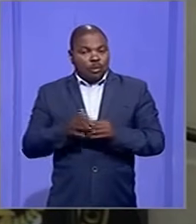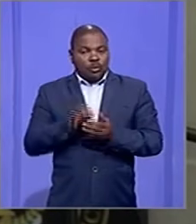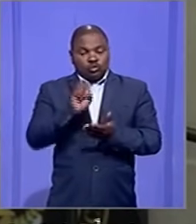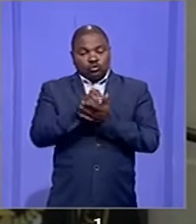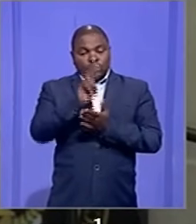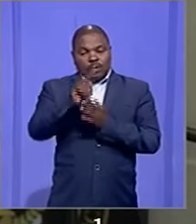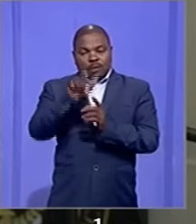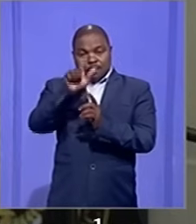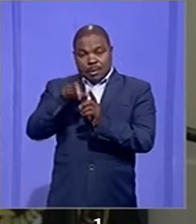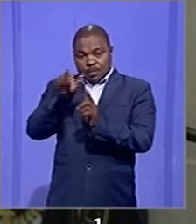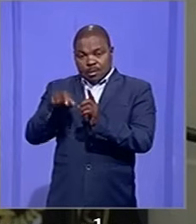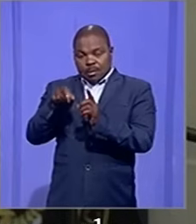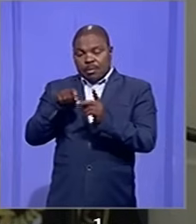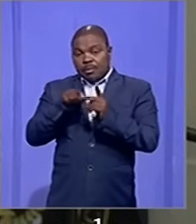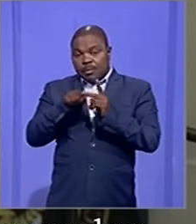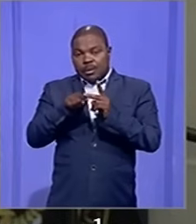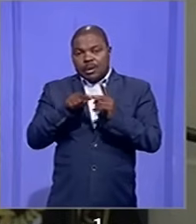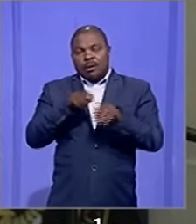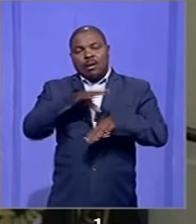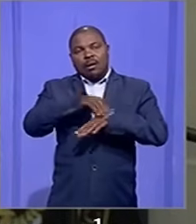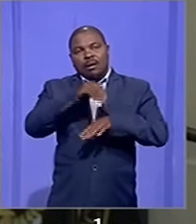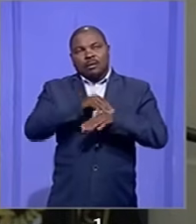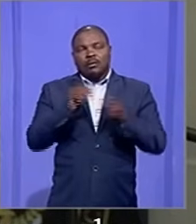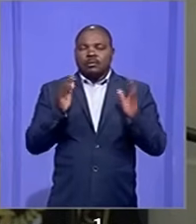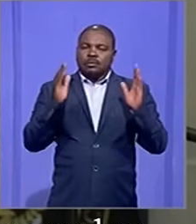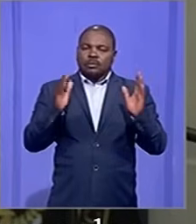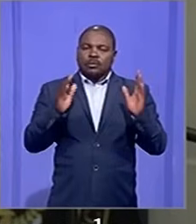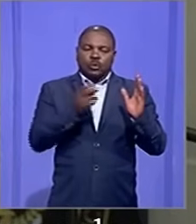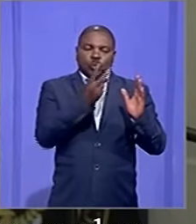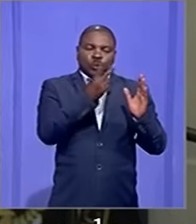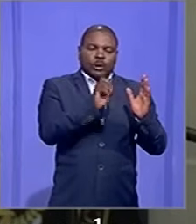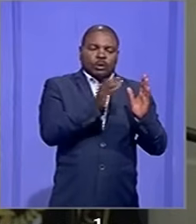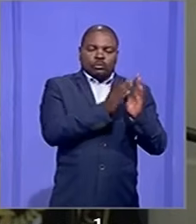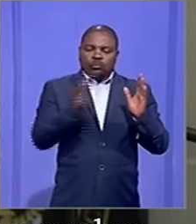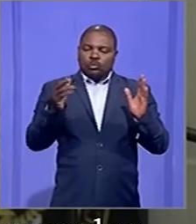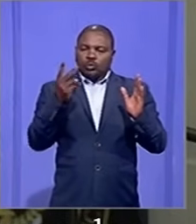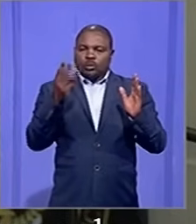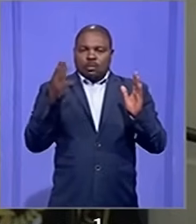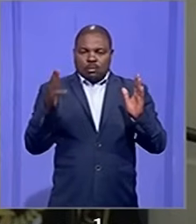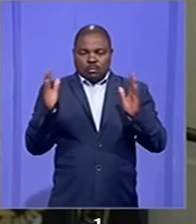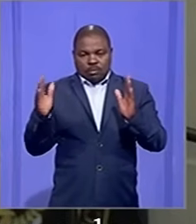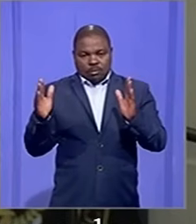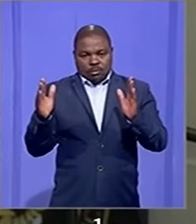12 candidates are in the age cohort 20 to 29.